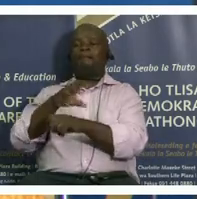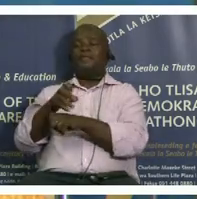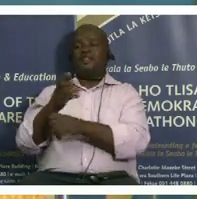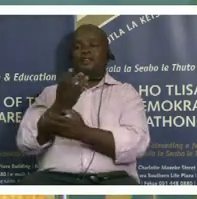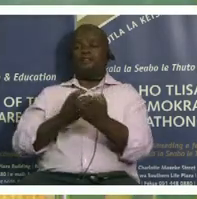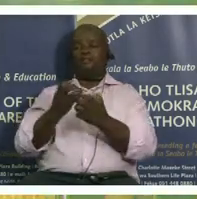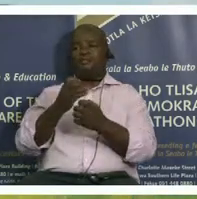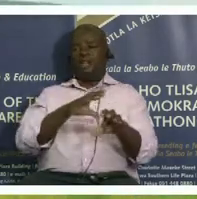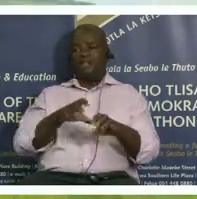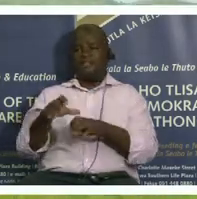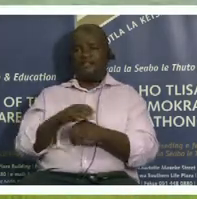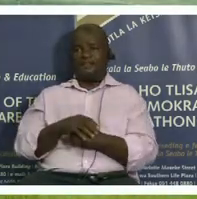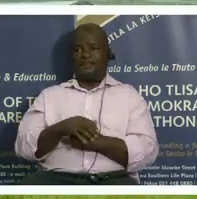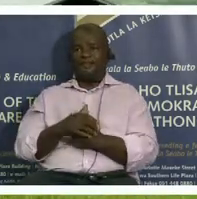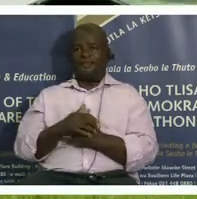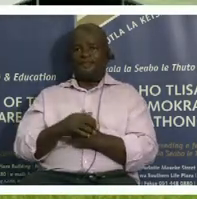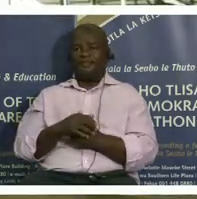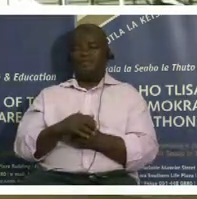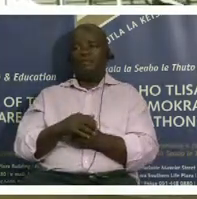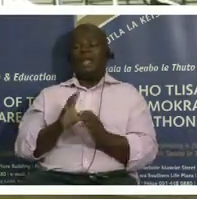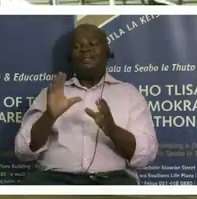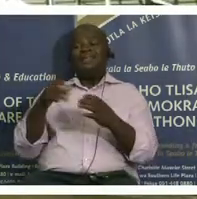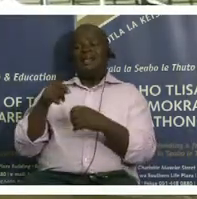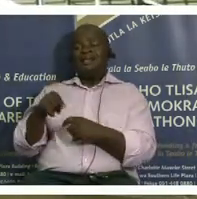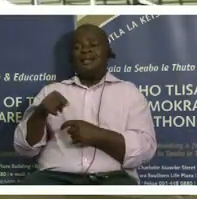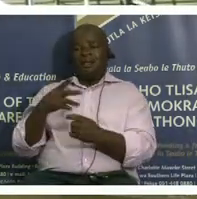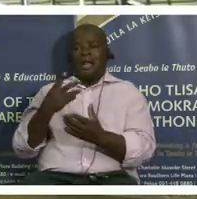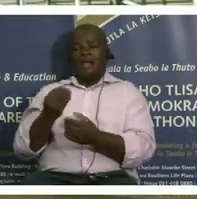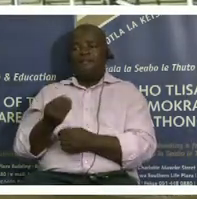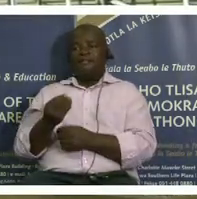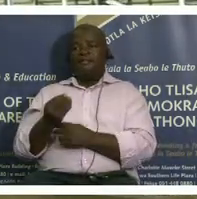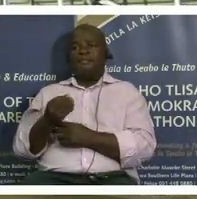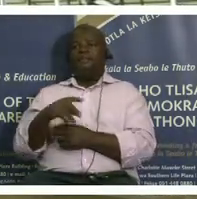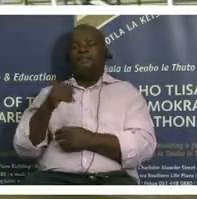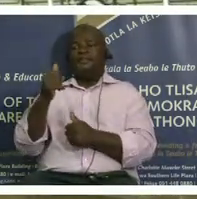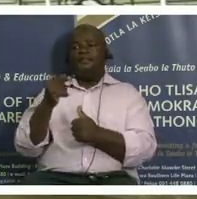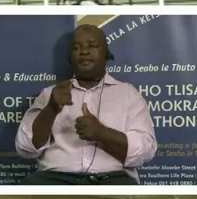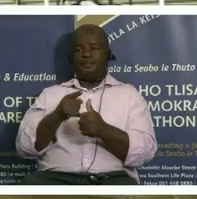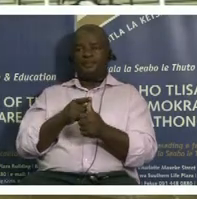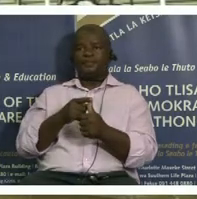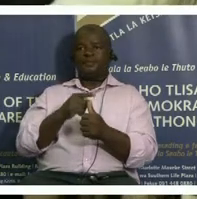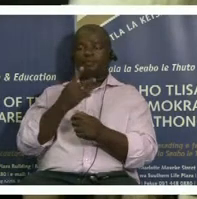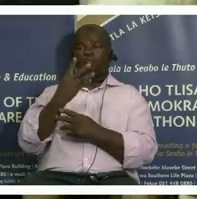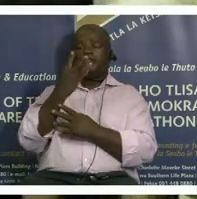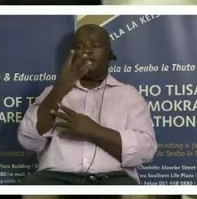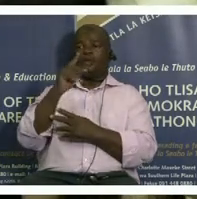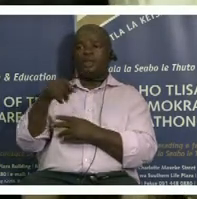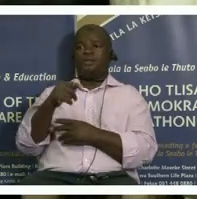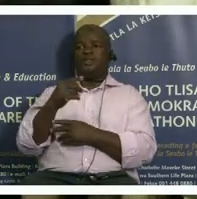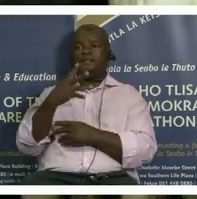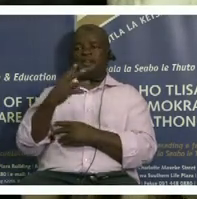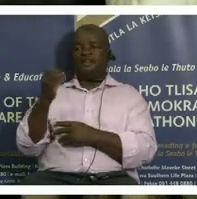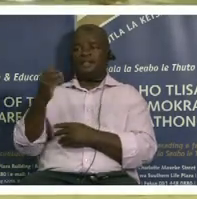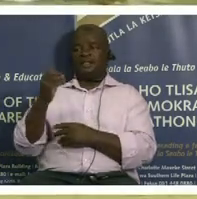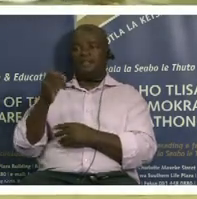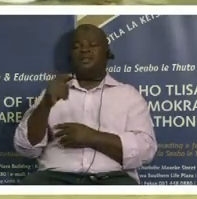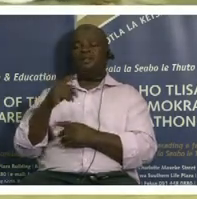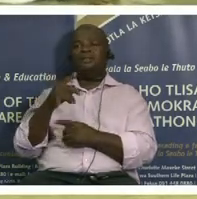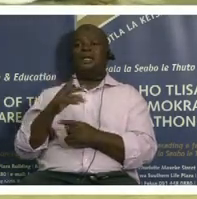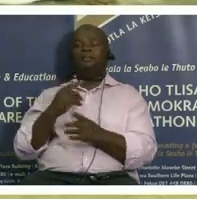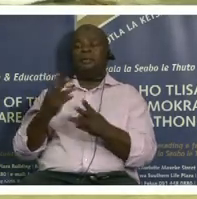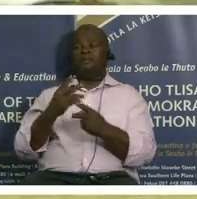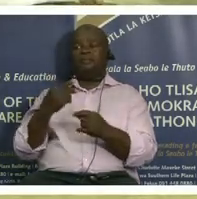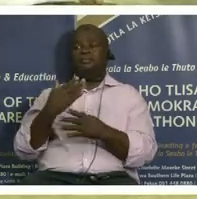economic activity. The sector comprises of 4,500 commercial